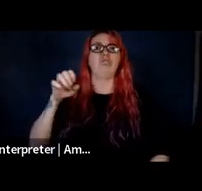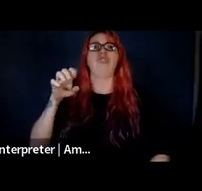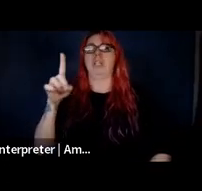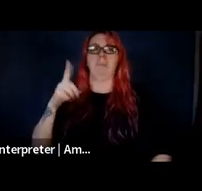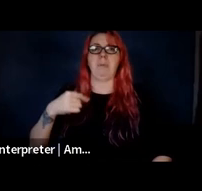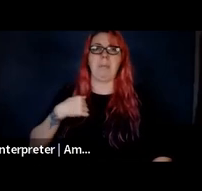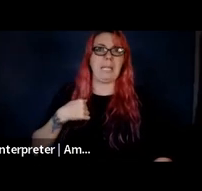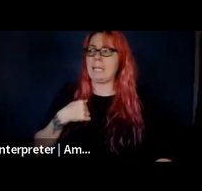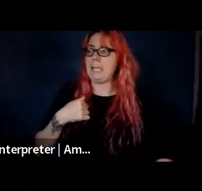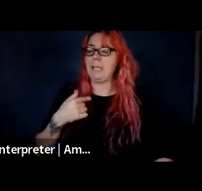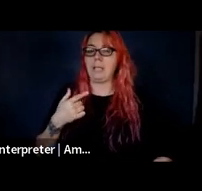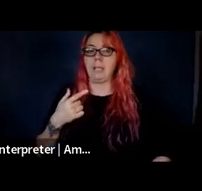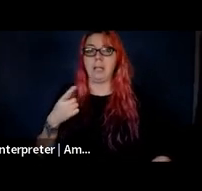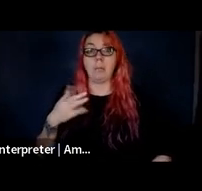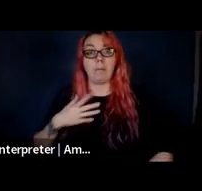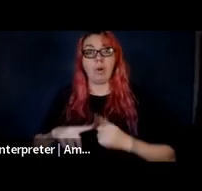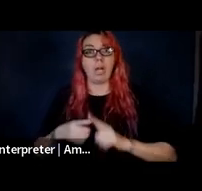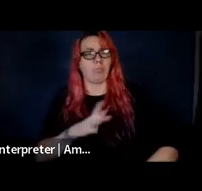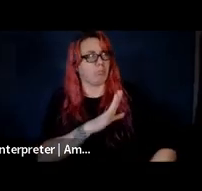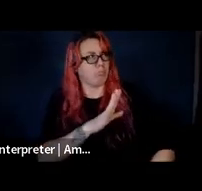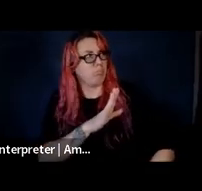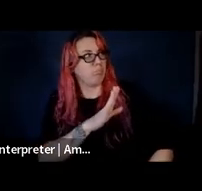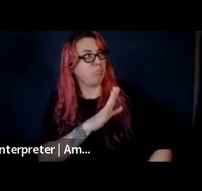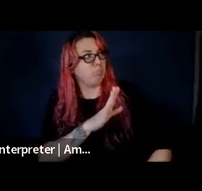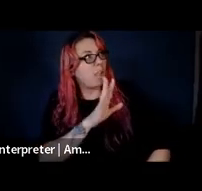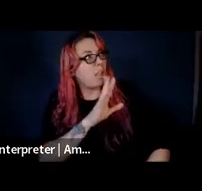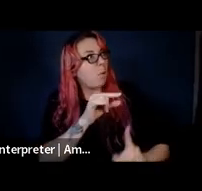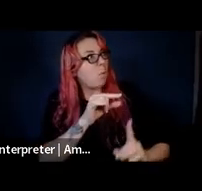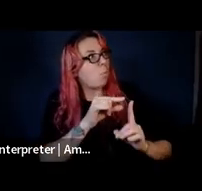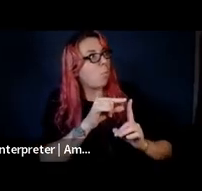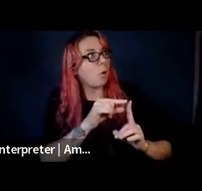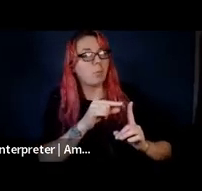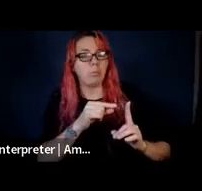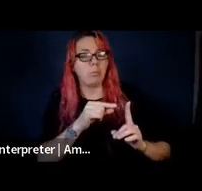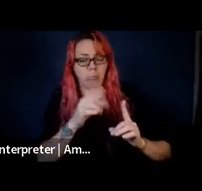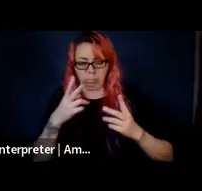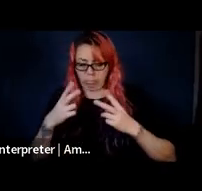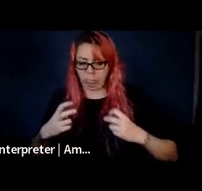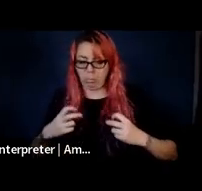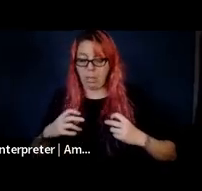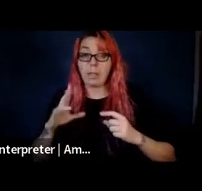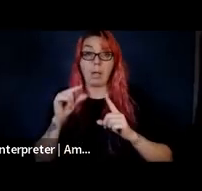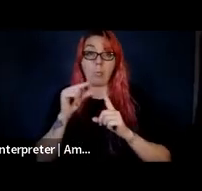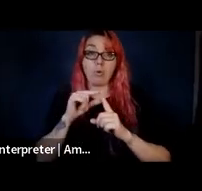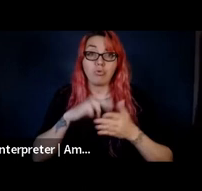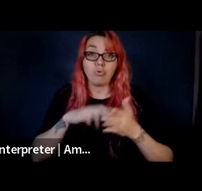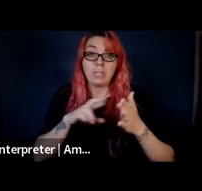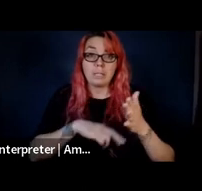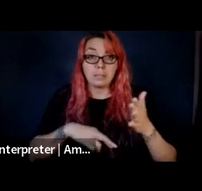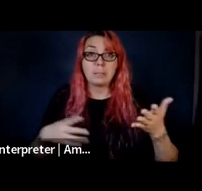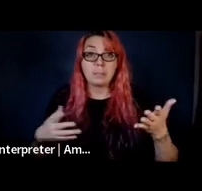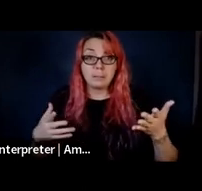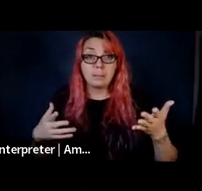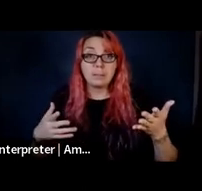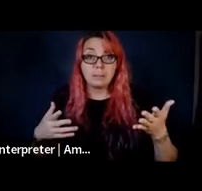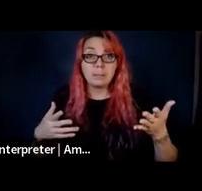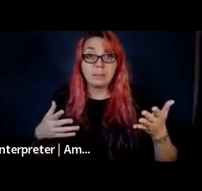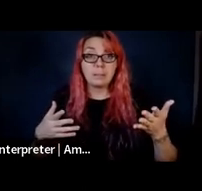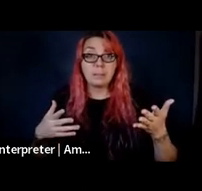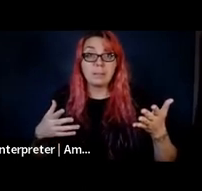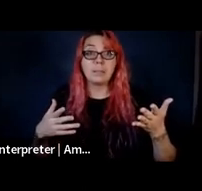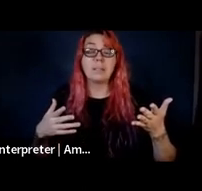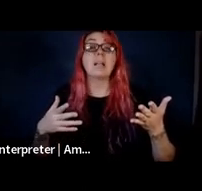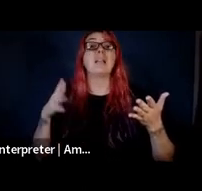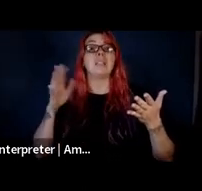that I've used language until I learned about the impact and power of that word in terms of perpetuating a stereotype about people who we now know as the